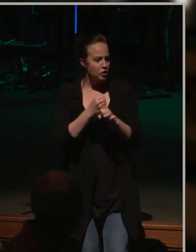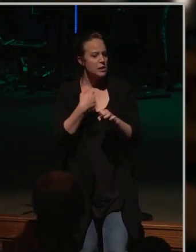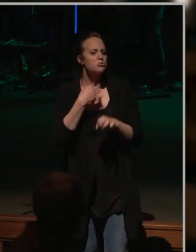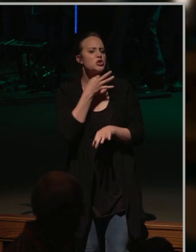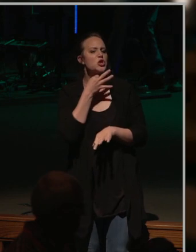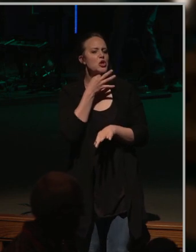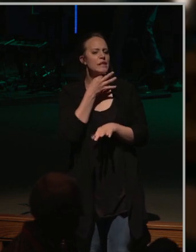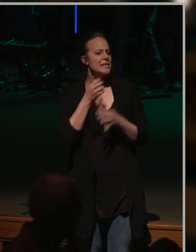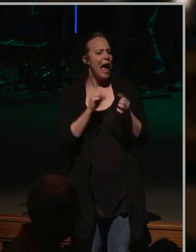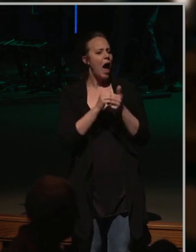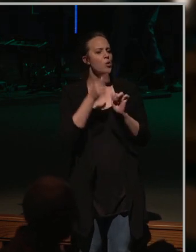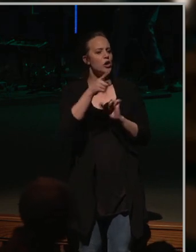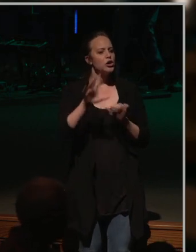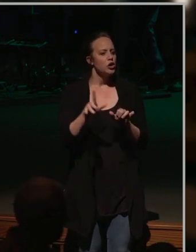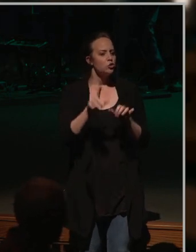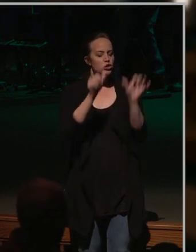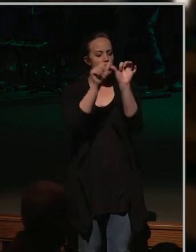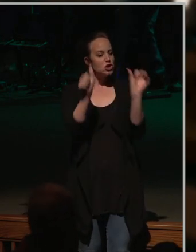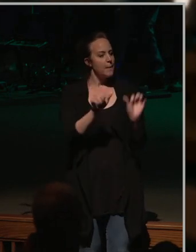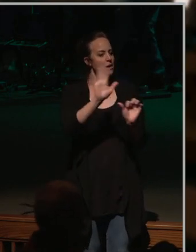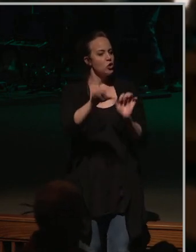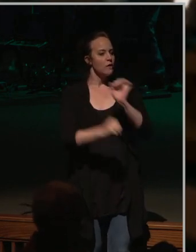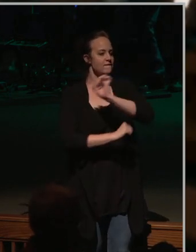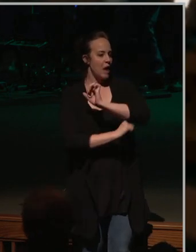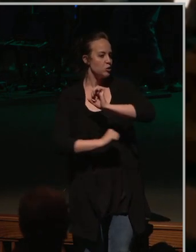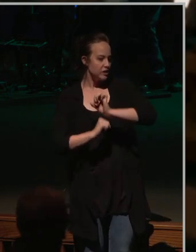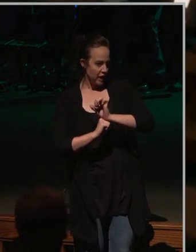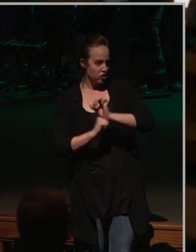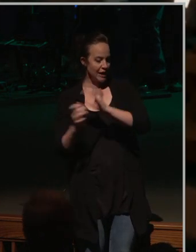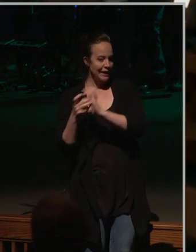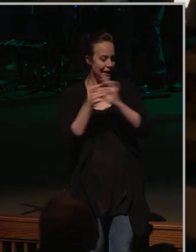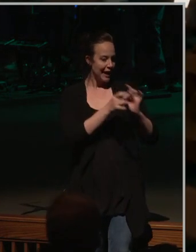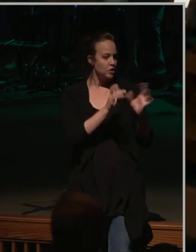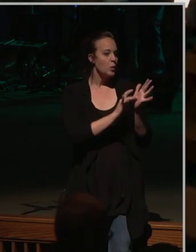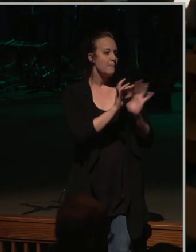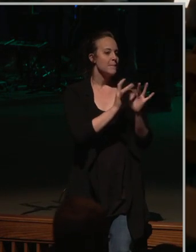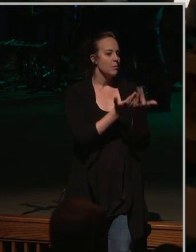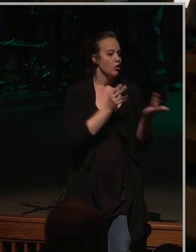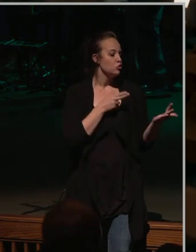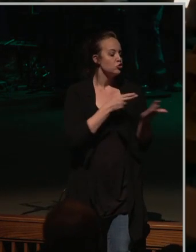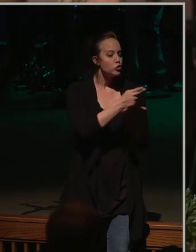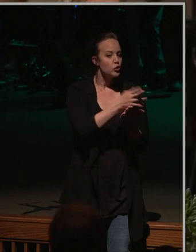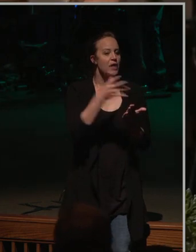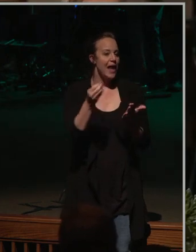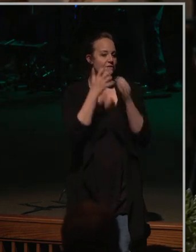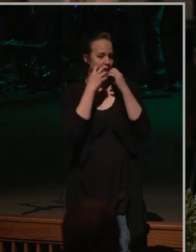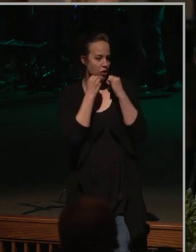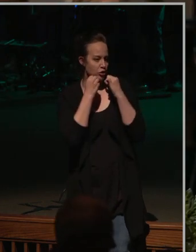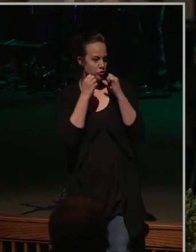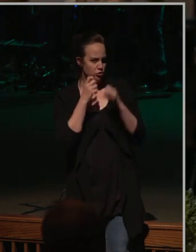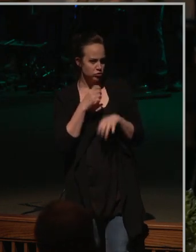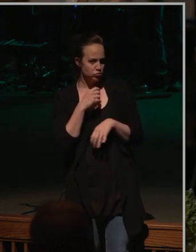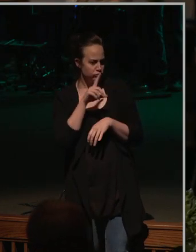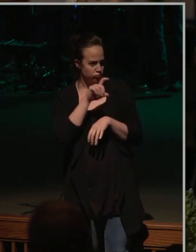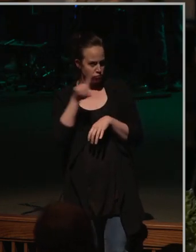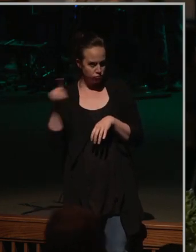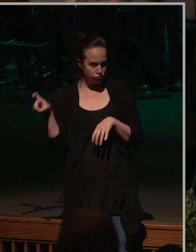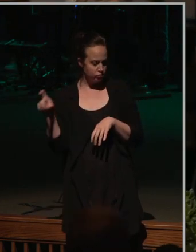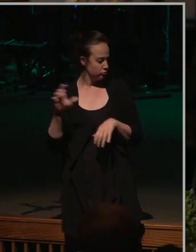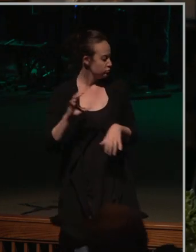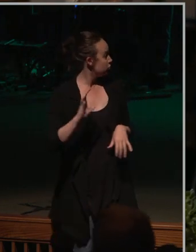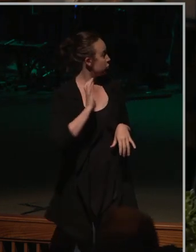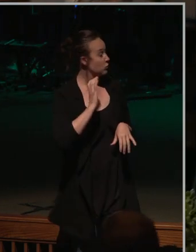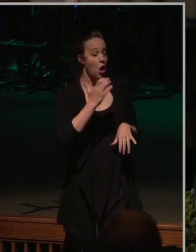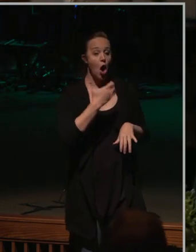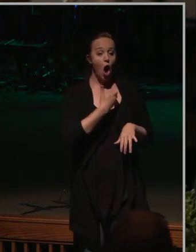the foundation and shaping it around biblical truth and values? Our children are